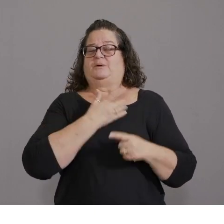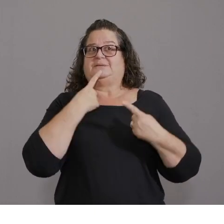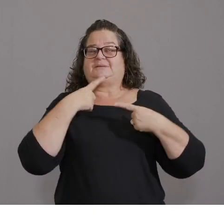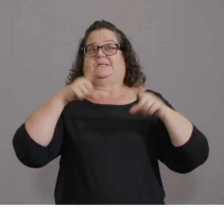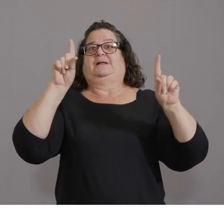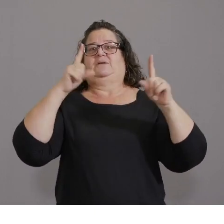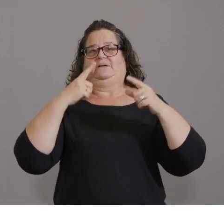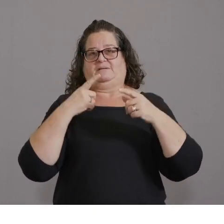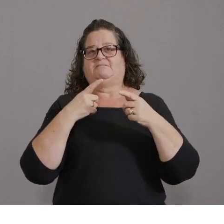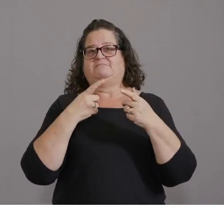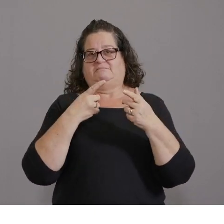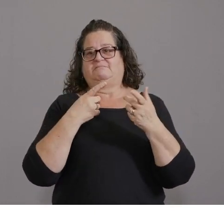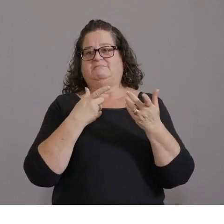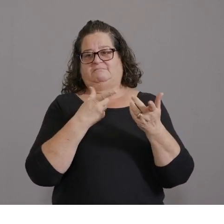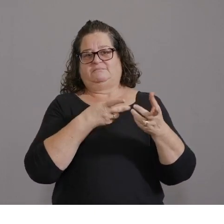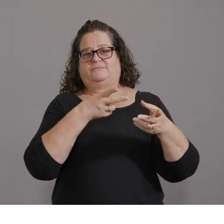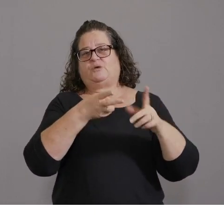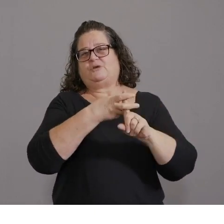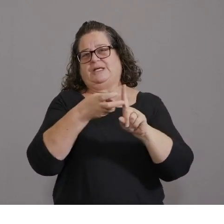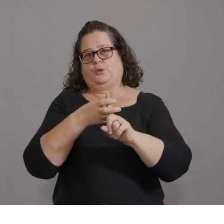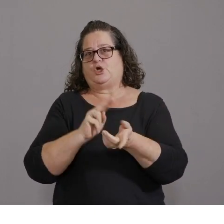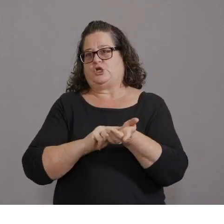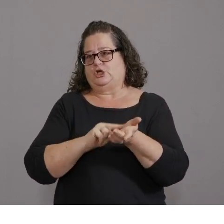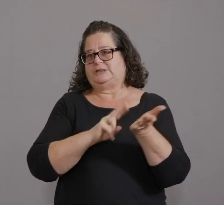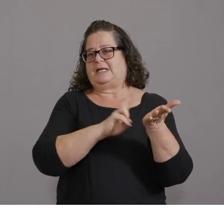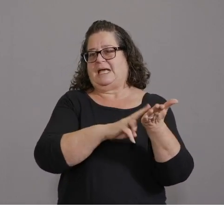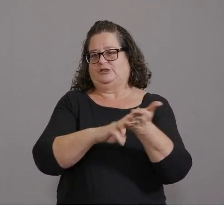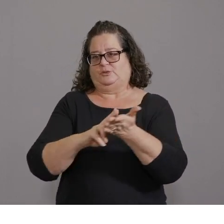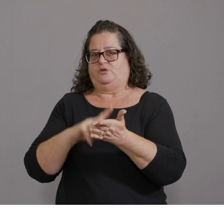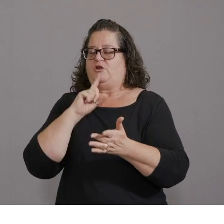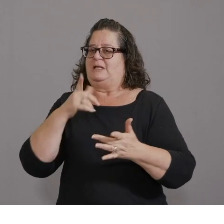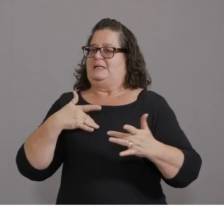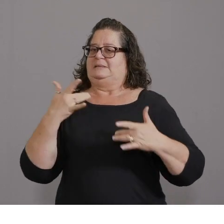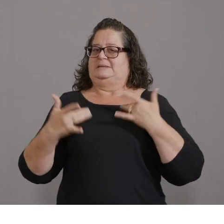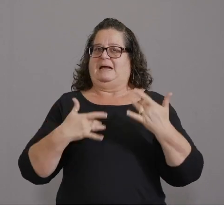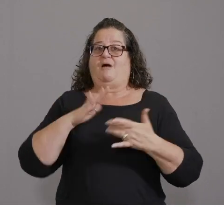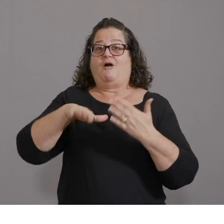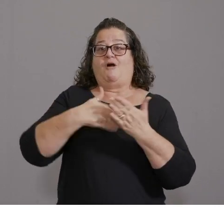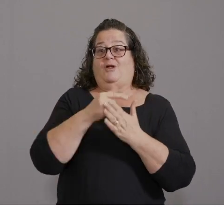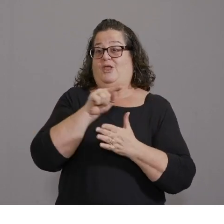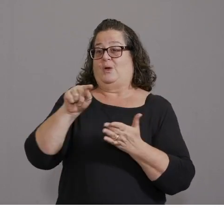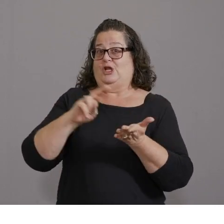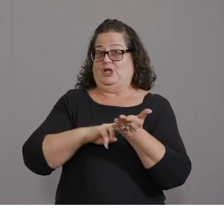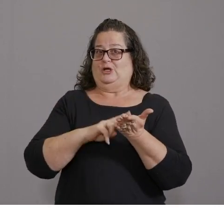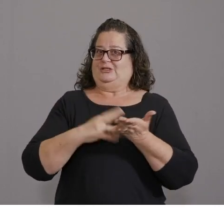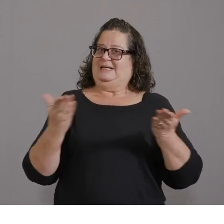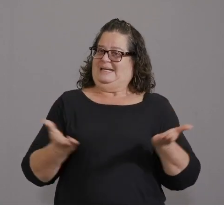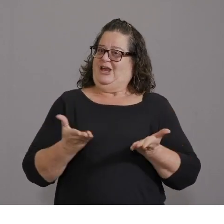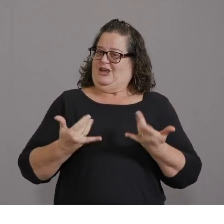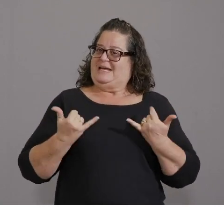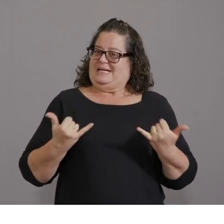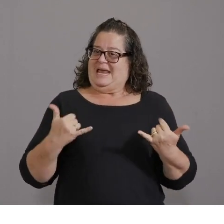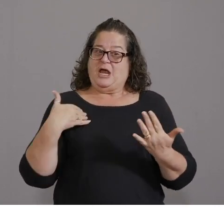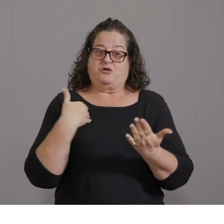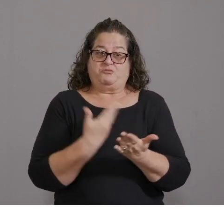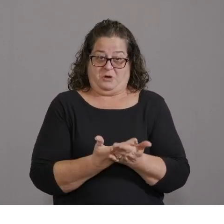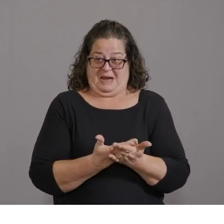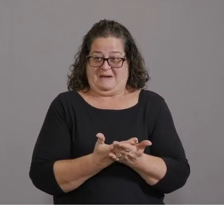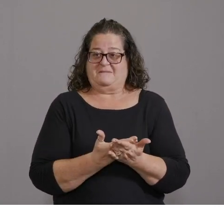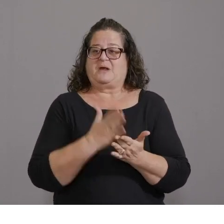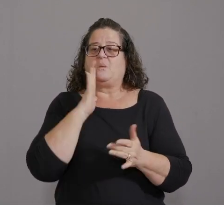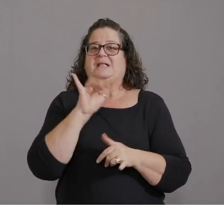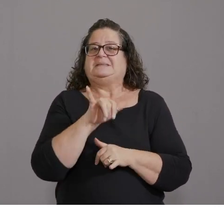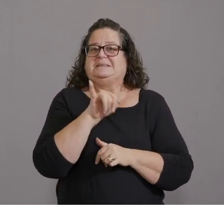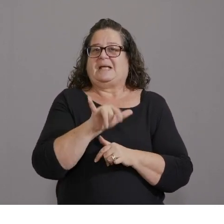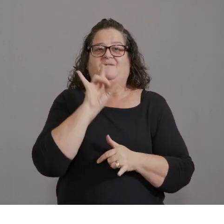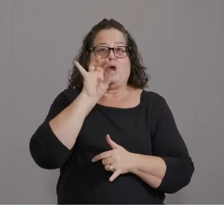are very excited. The majority of the nurses are here. When they arrive, they will stay on site for 8 weeks with